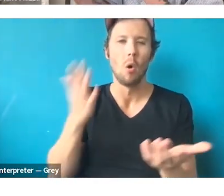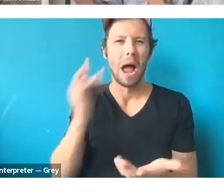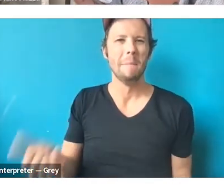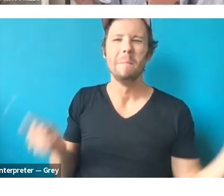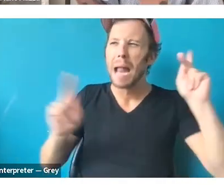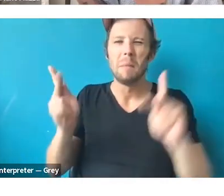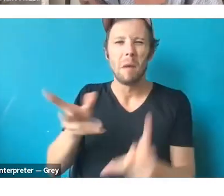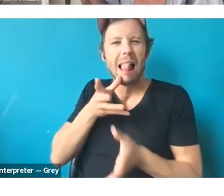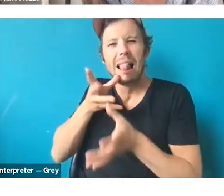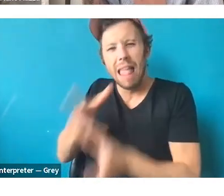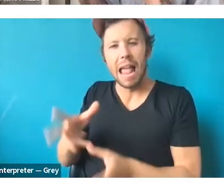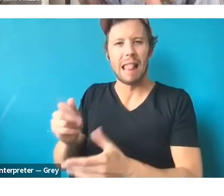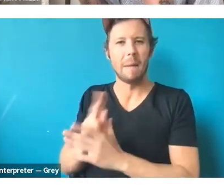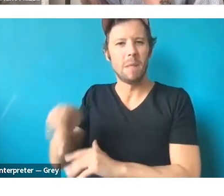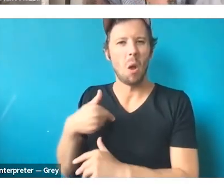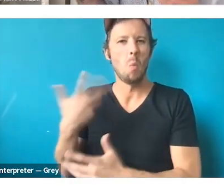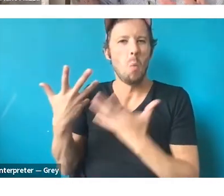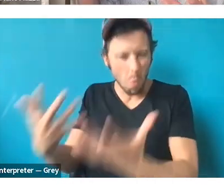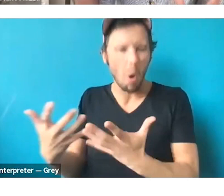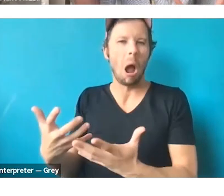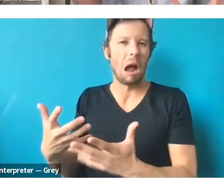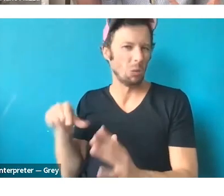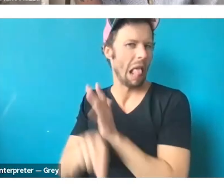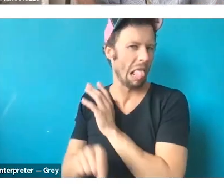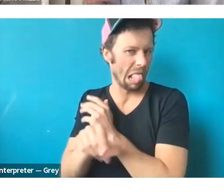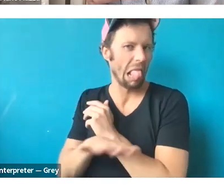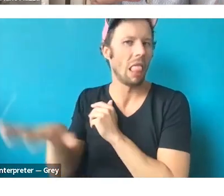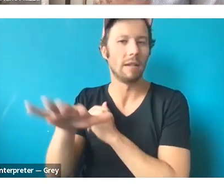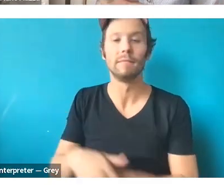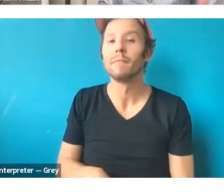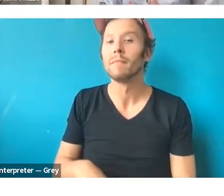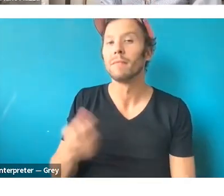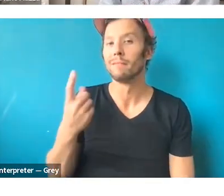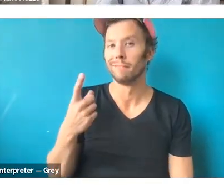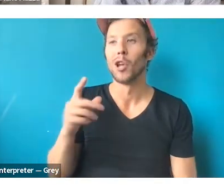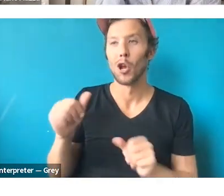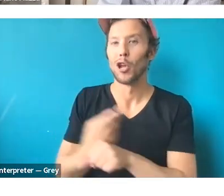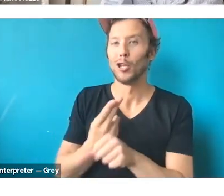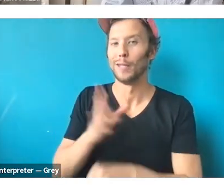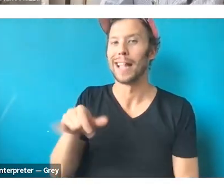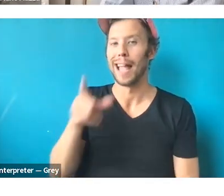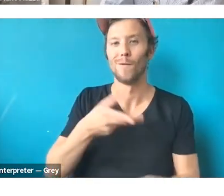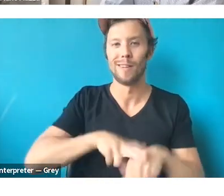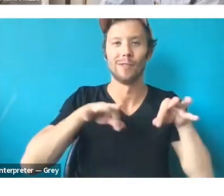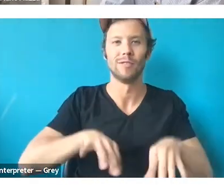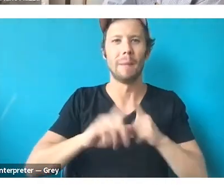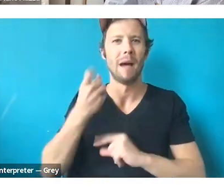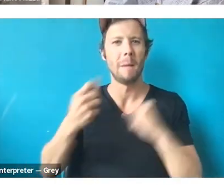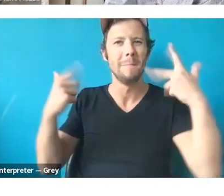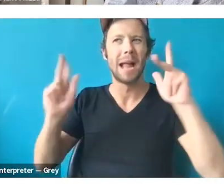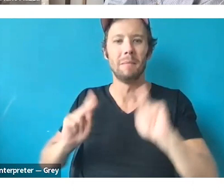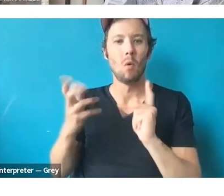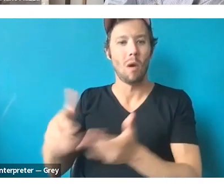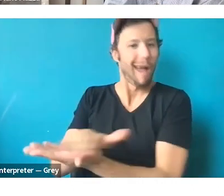trying to think about ways to work with a landscaper's nightmare you can actually use for natural dyes. Trying to think of some other ones